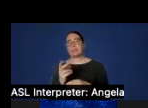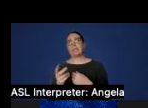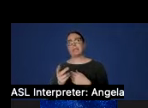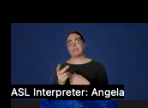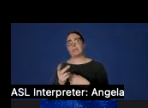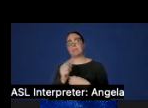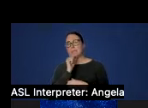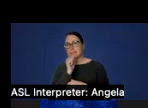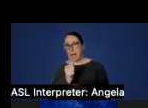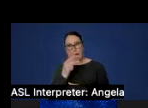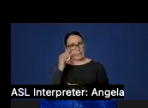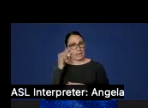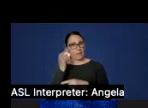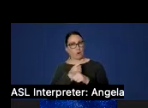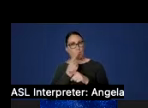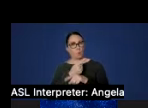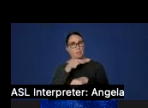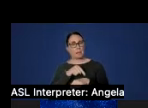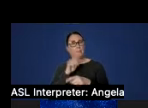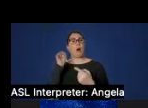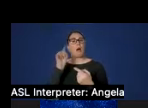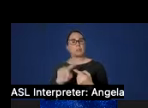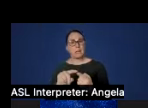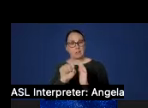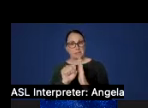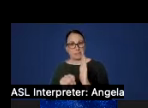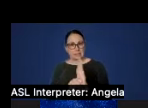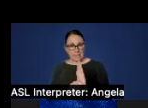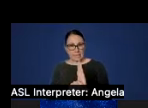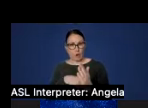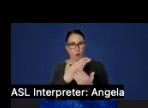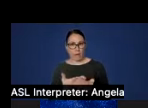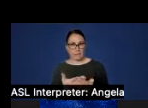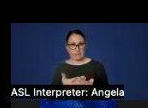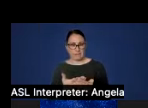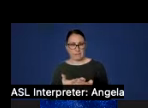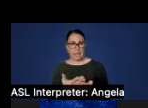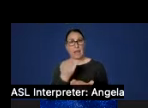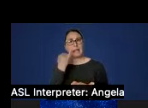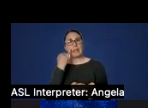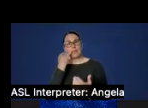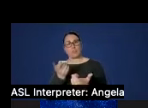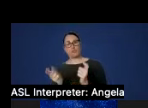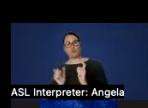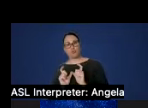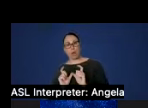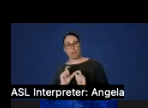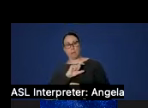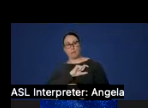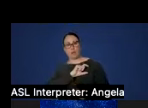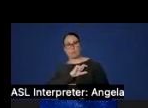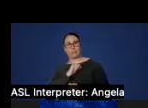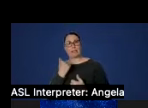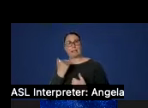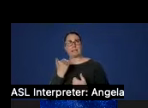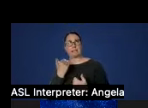appropriate state or federal law enforcement arrives. And if the tribal law enforcement can deliver also, or